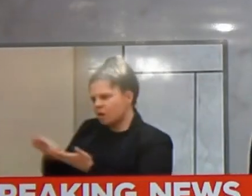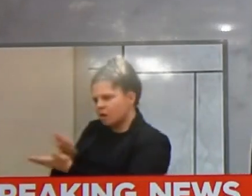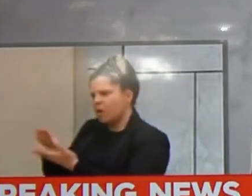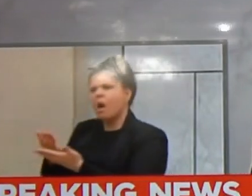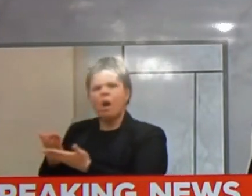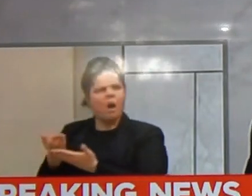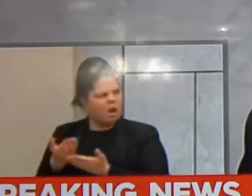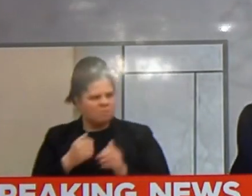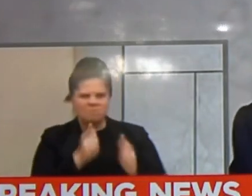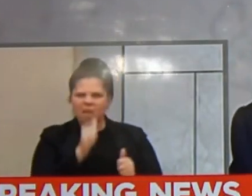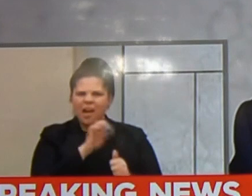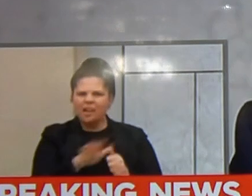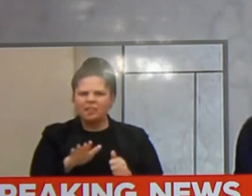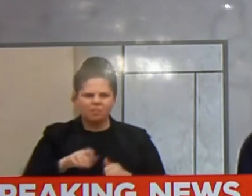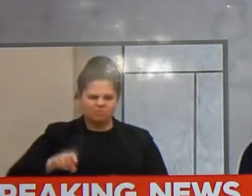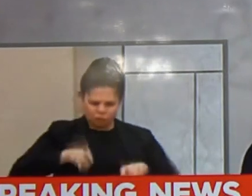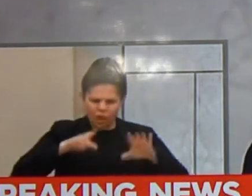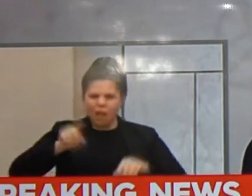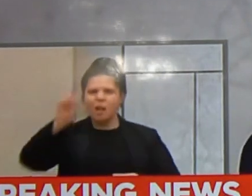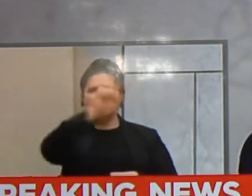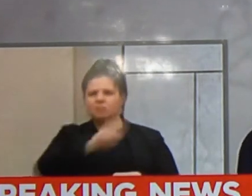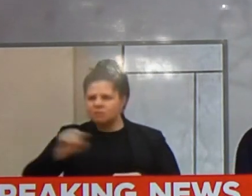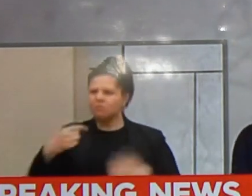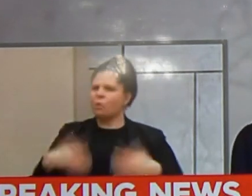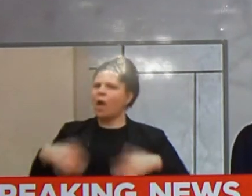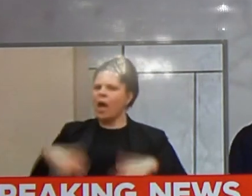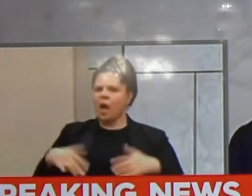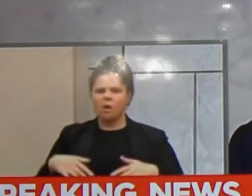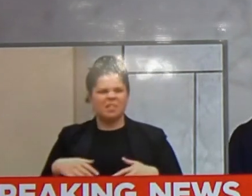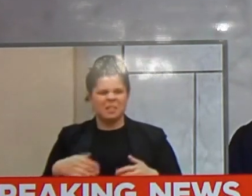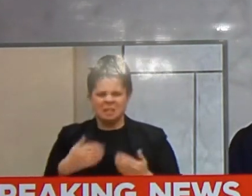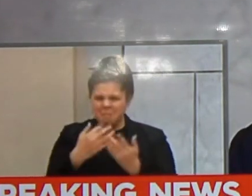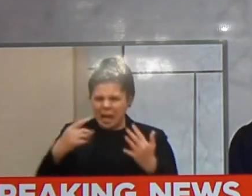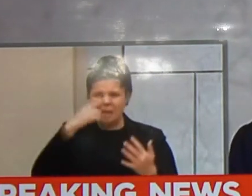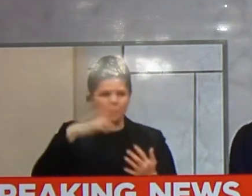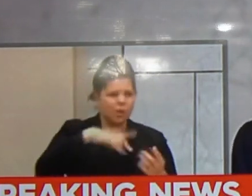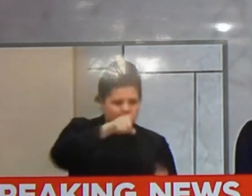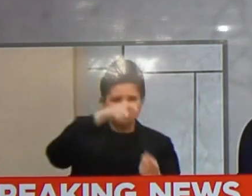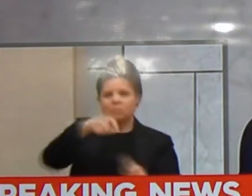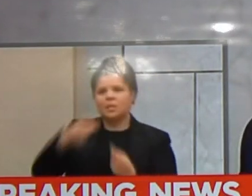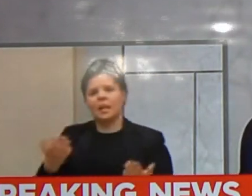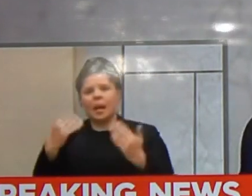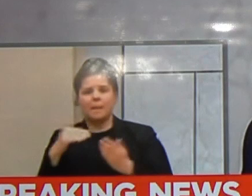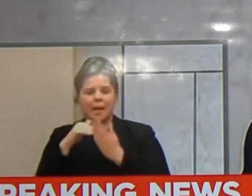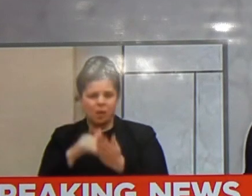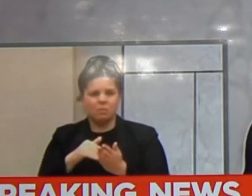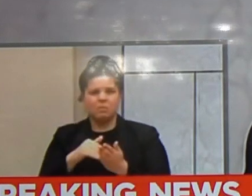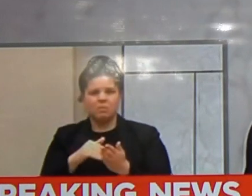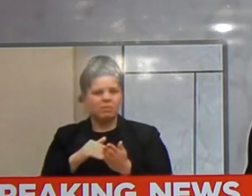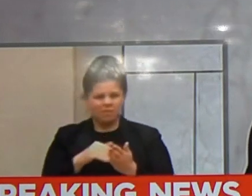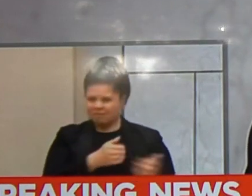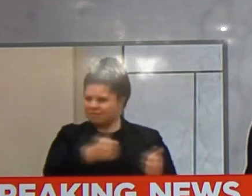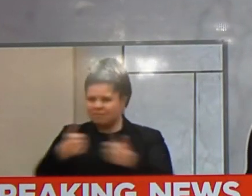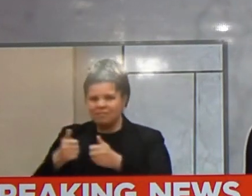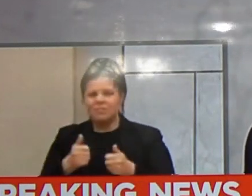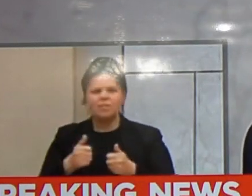territories are doing, and they have employed an army of people to do this in their ranks, to be going out and tracing the contacts of those who have picked